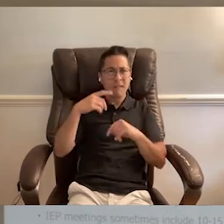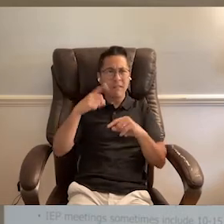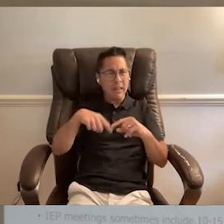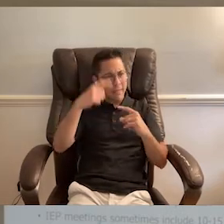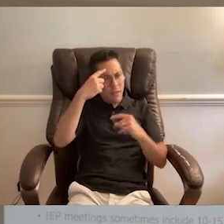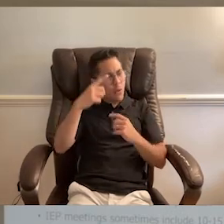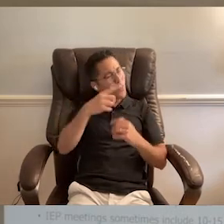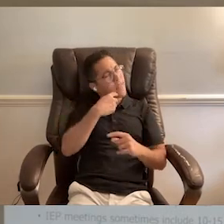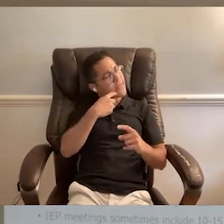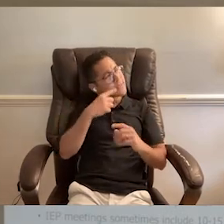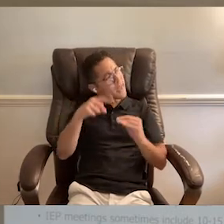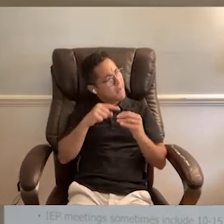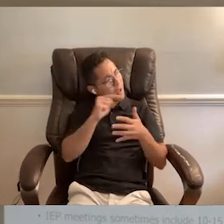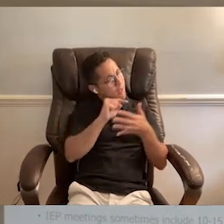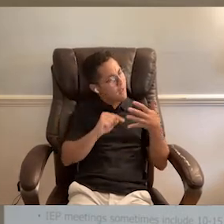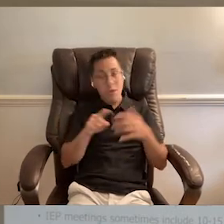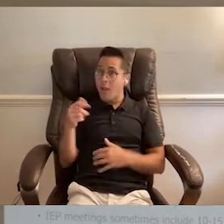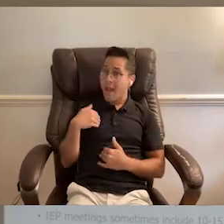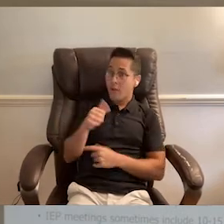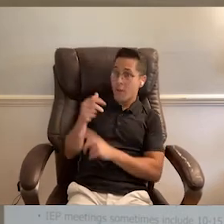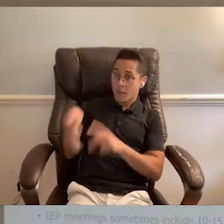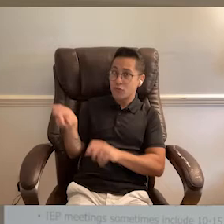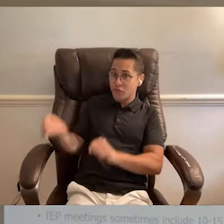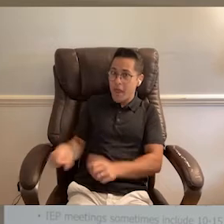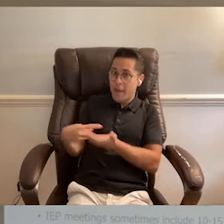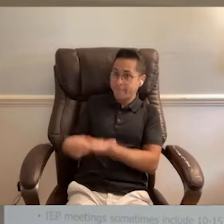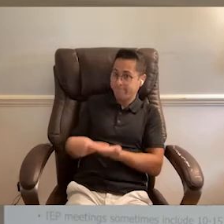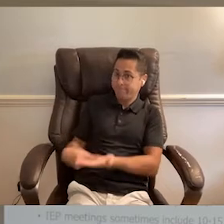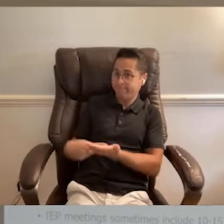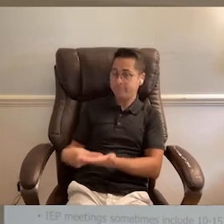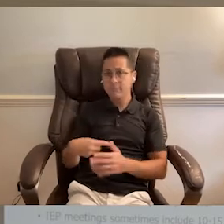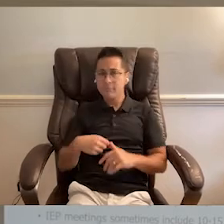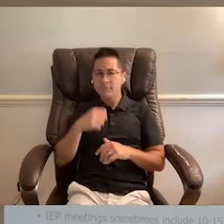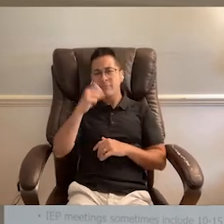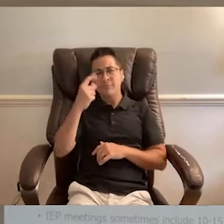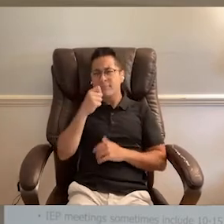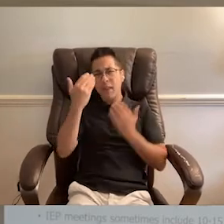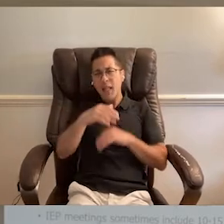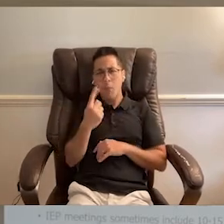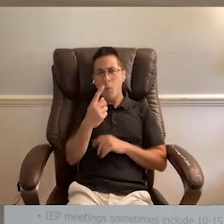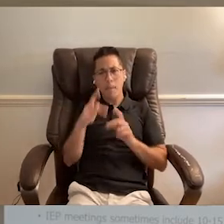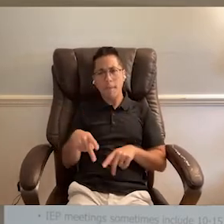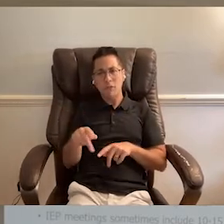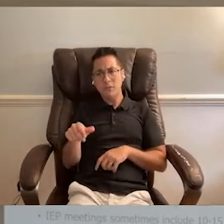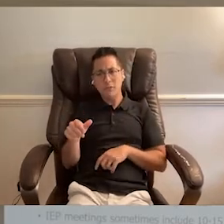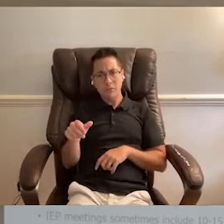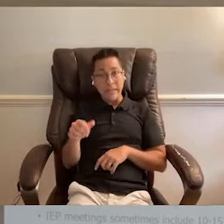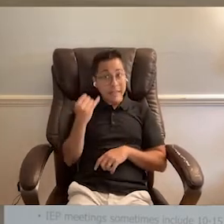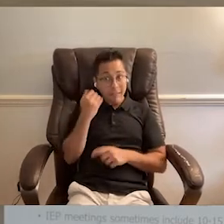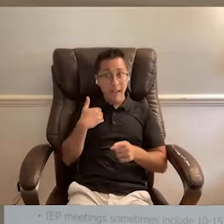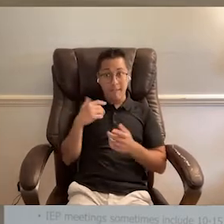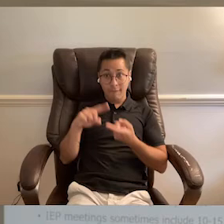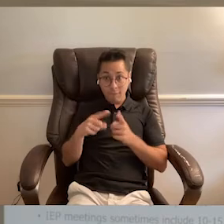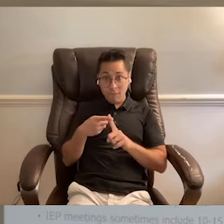have somebody to discuss it with. And you're not limited to just one person. If you have a friend who maybe is a